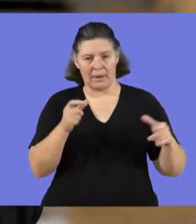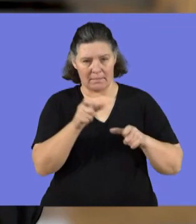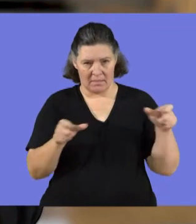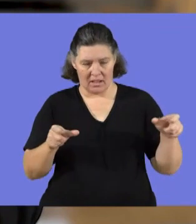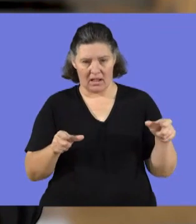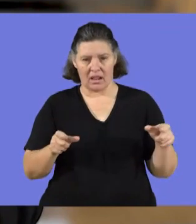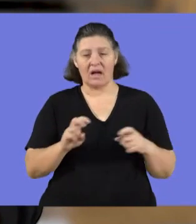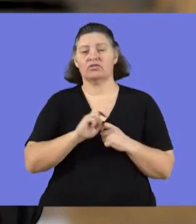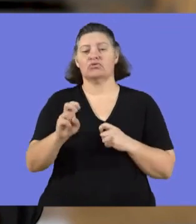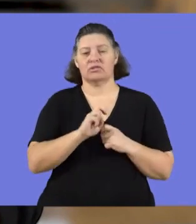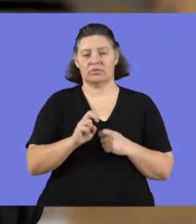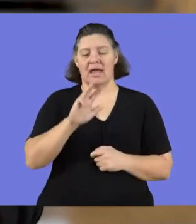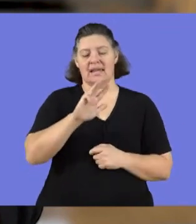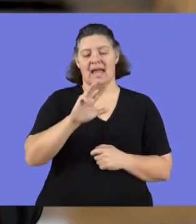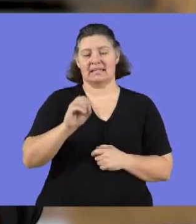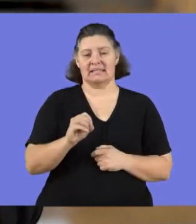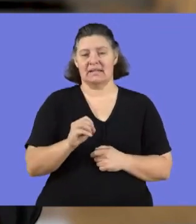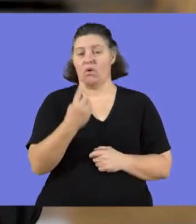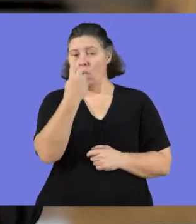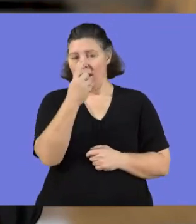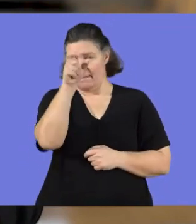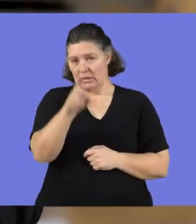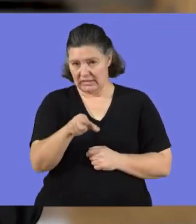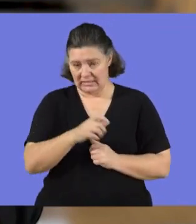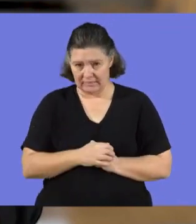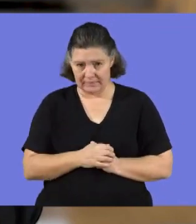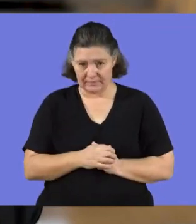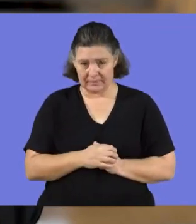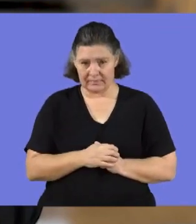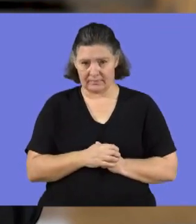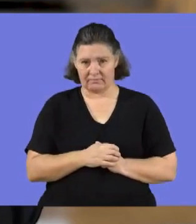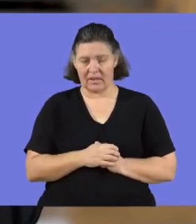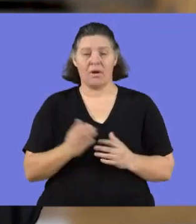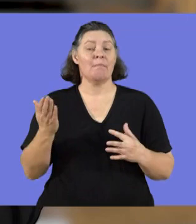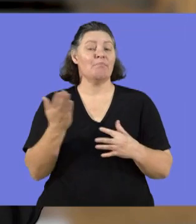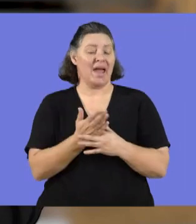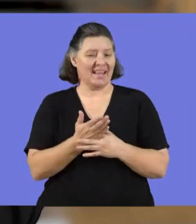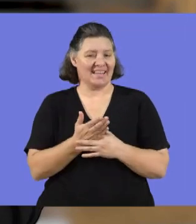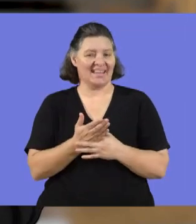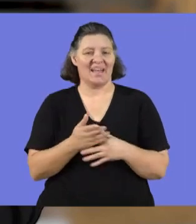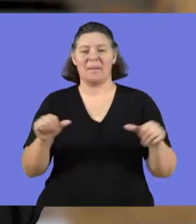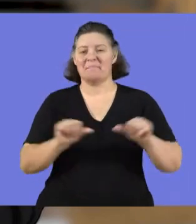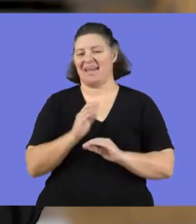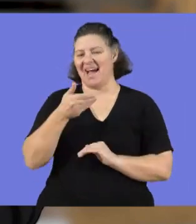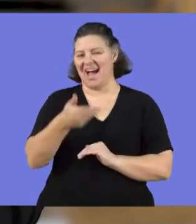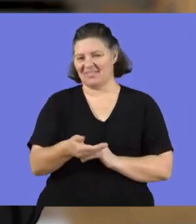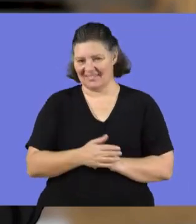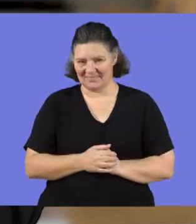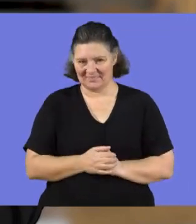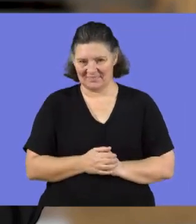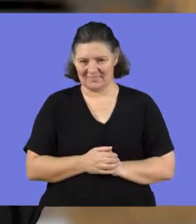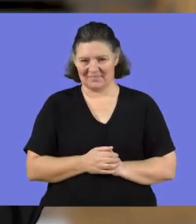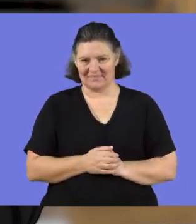the number of people when the cost of transport is 90 rand per person. Let's